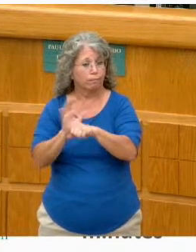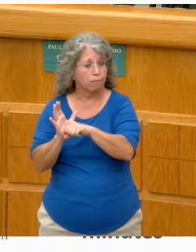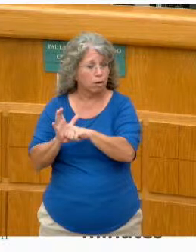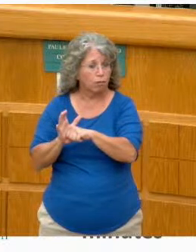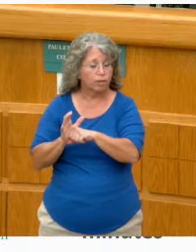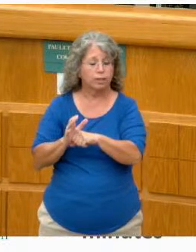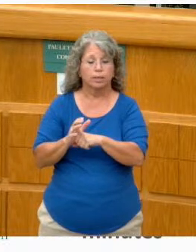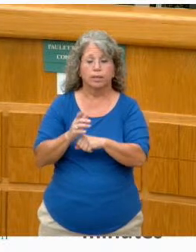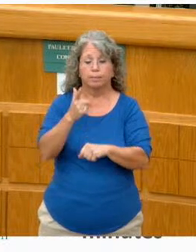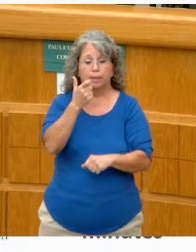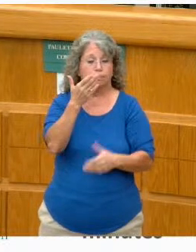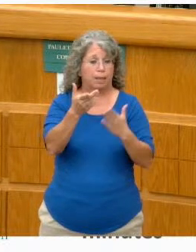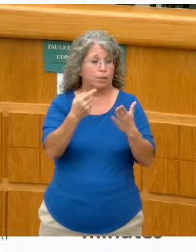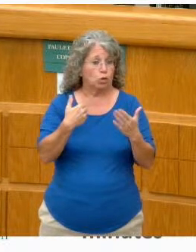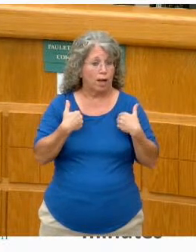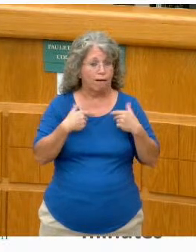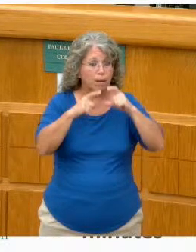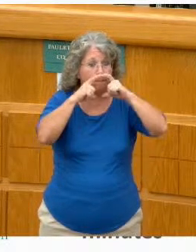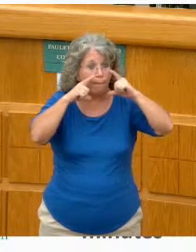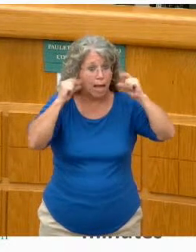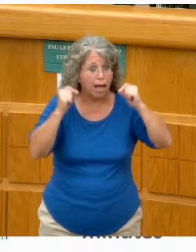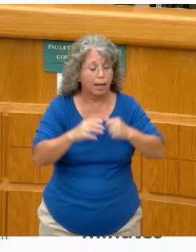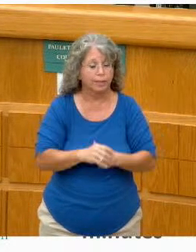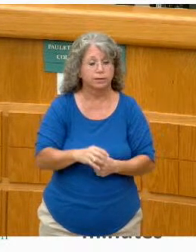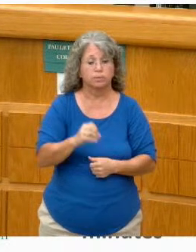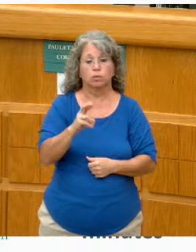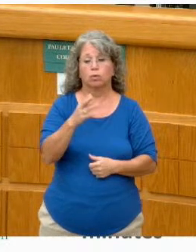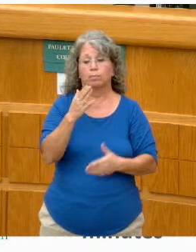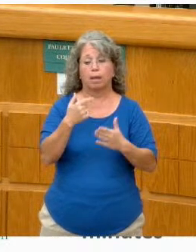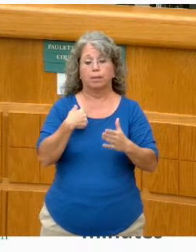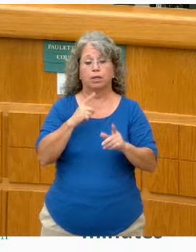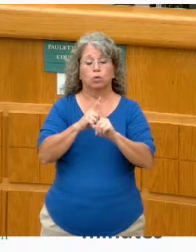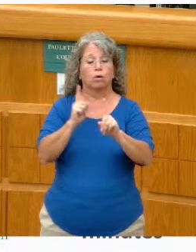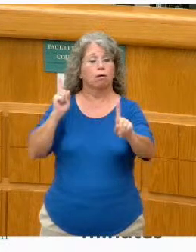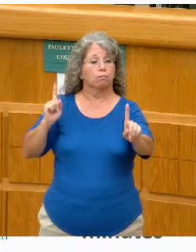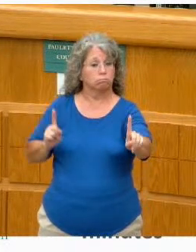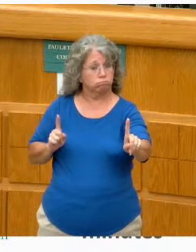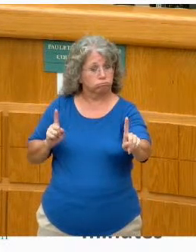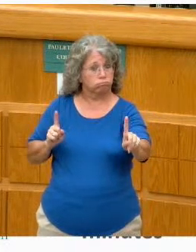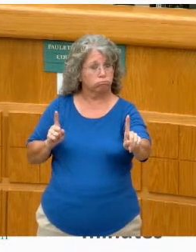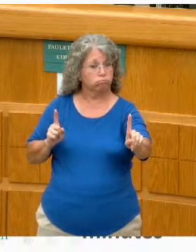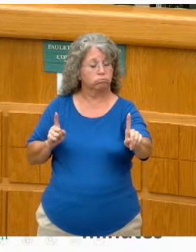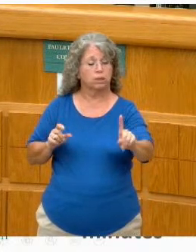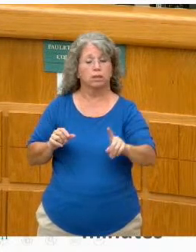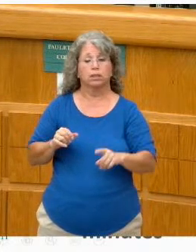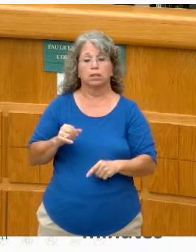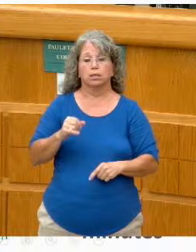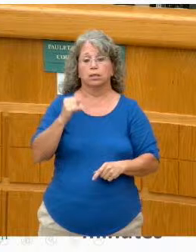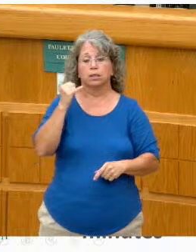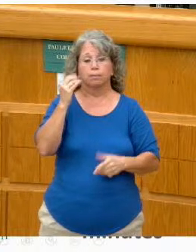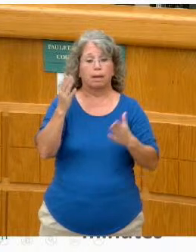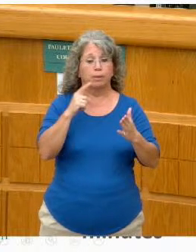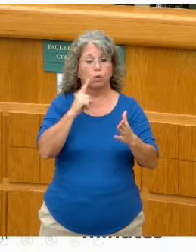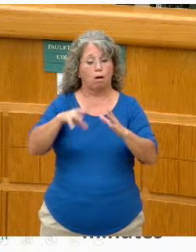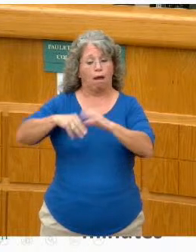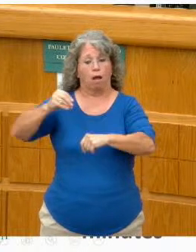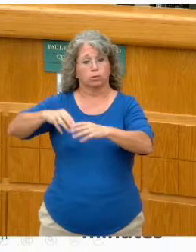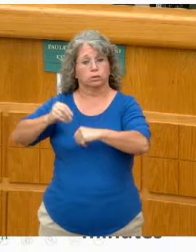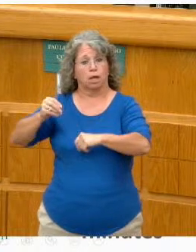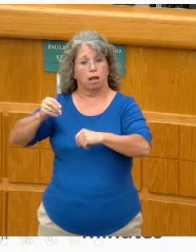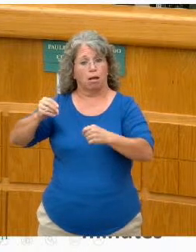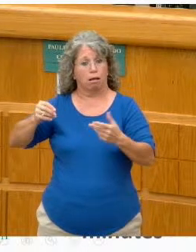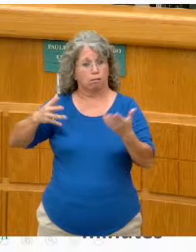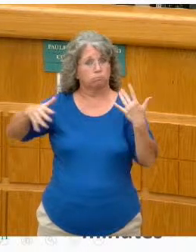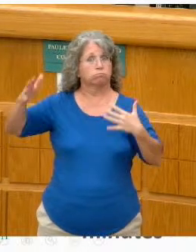you're distancing yourself from other people and maybe avoiding indoor spaces, this doesn't necessarily have to